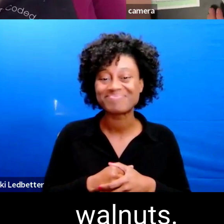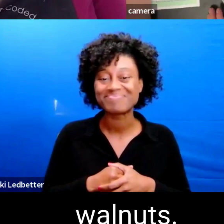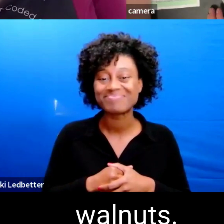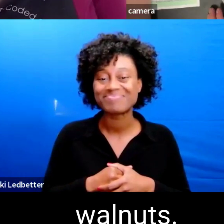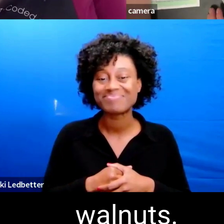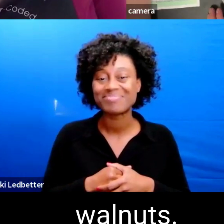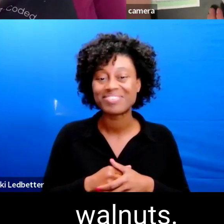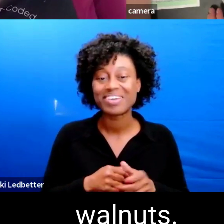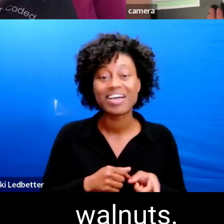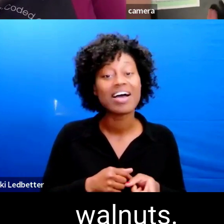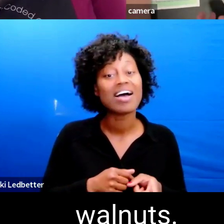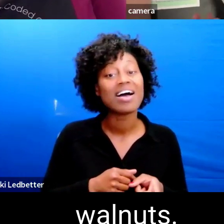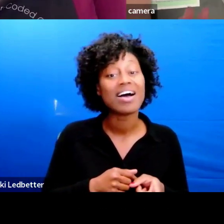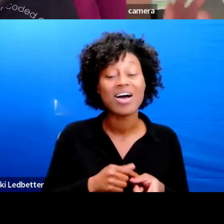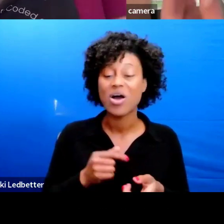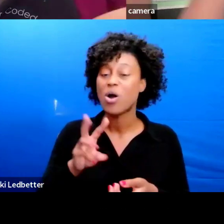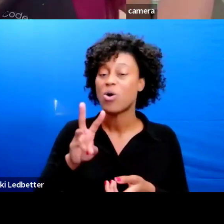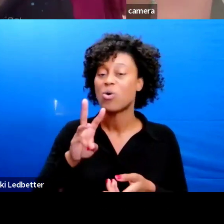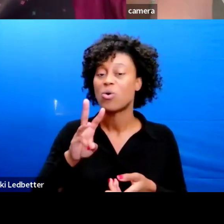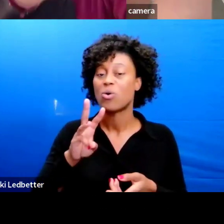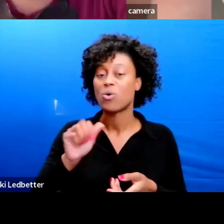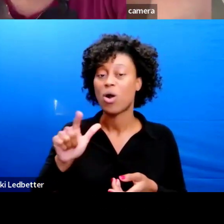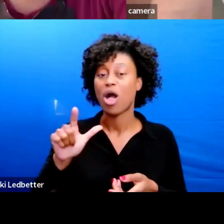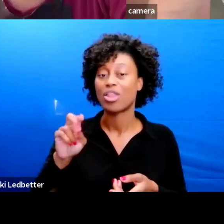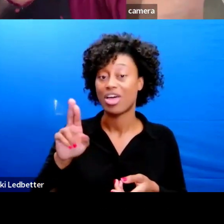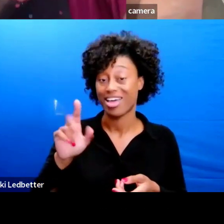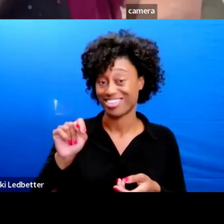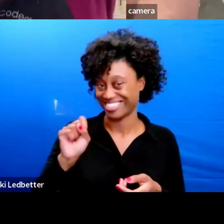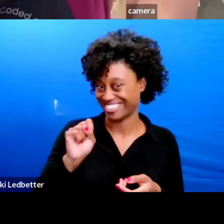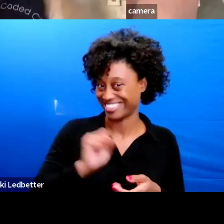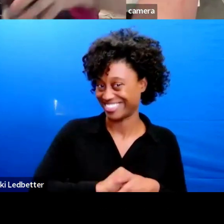of walnuts.